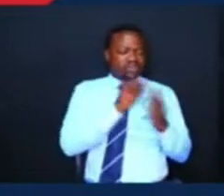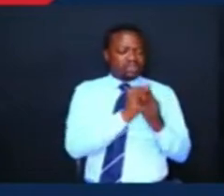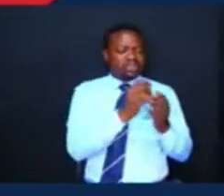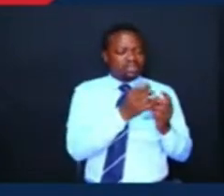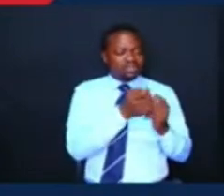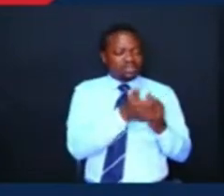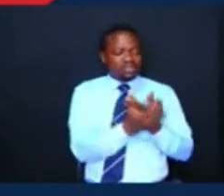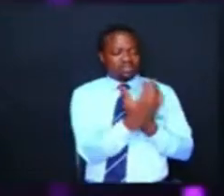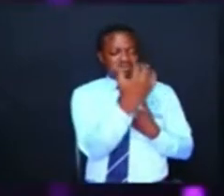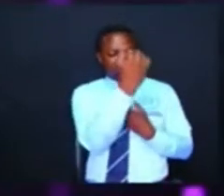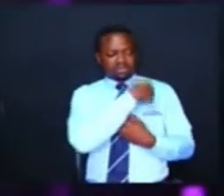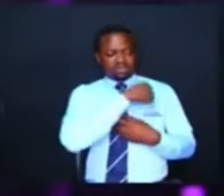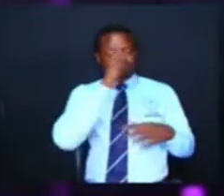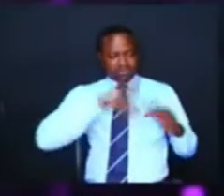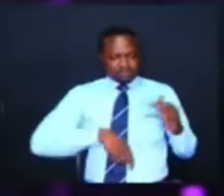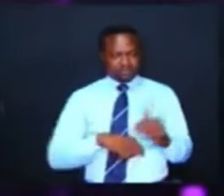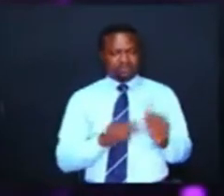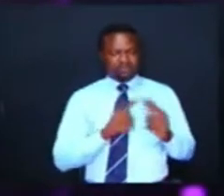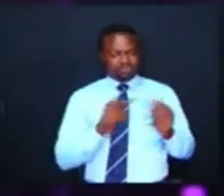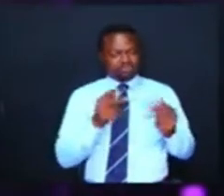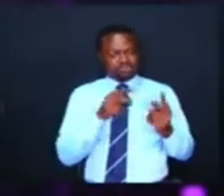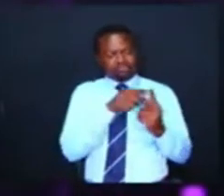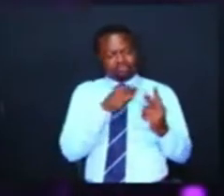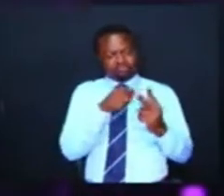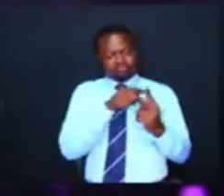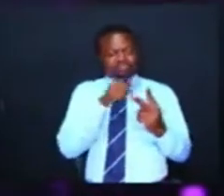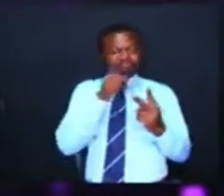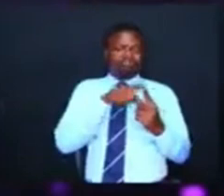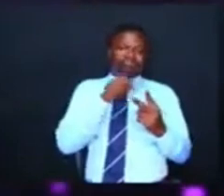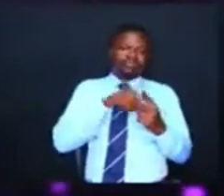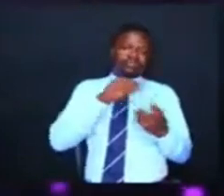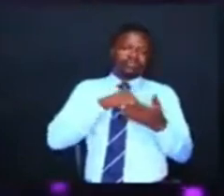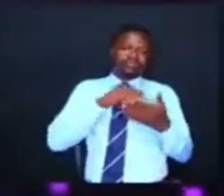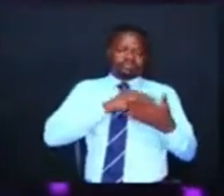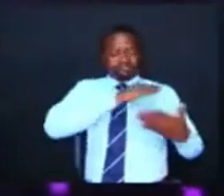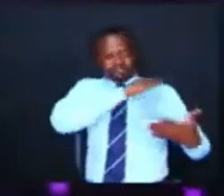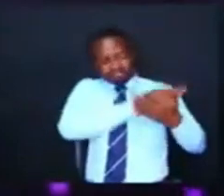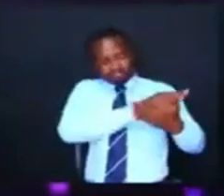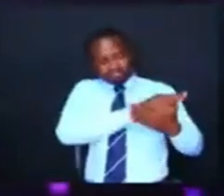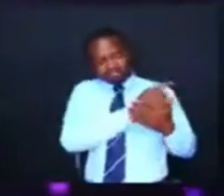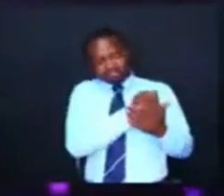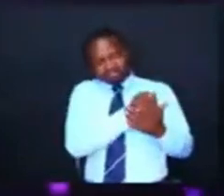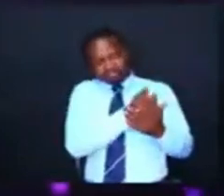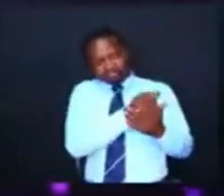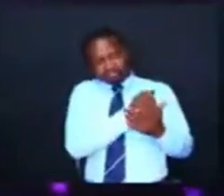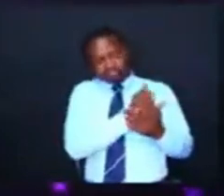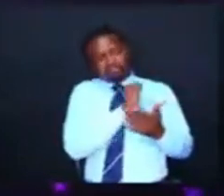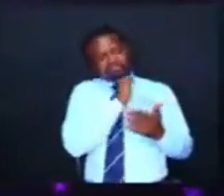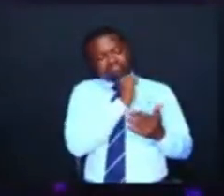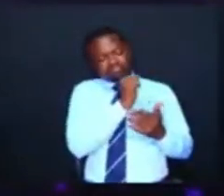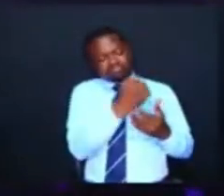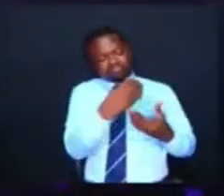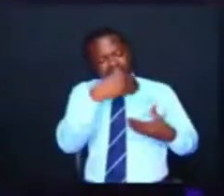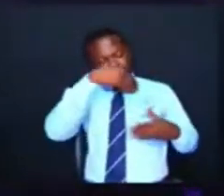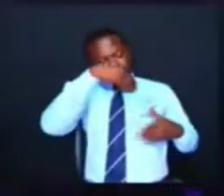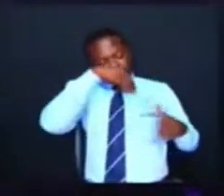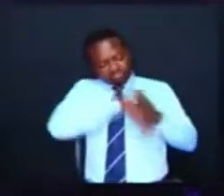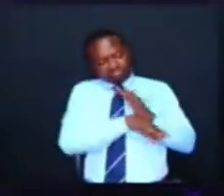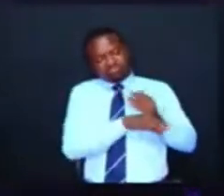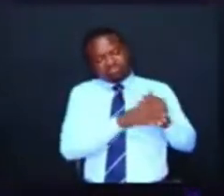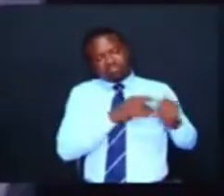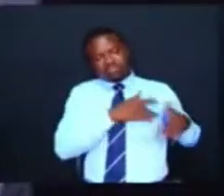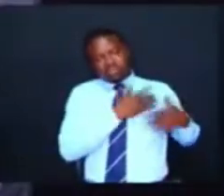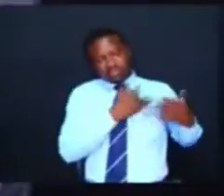So I'll take the first one. Prevent seeds of resentment from entering the